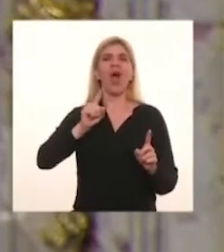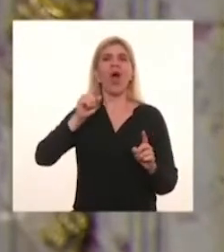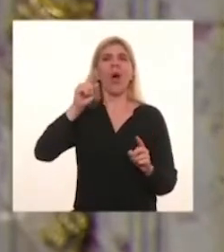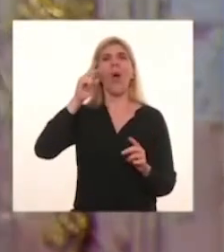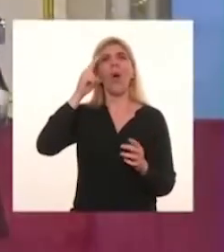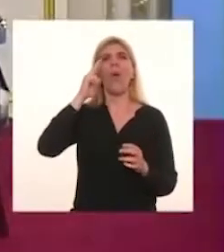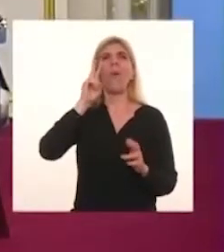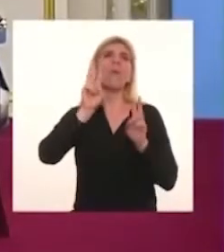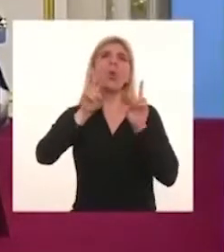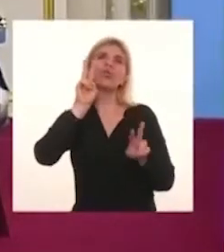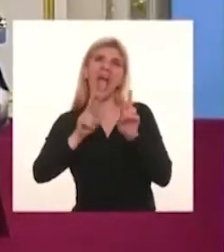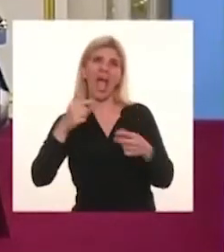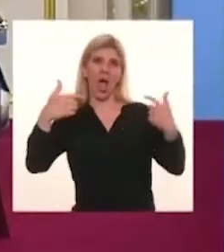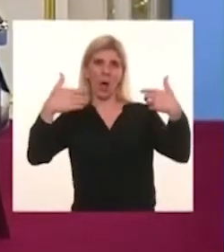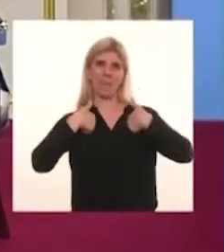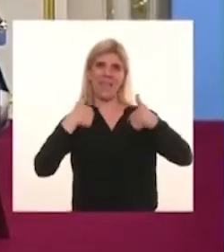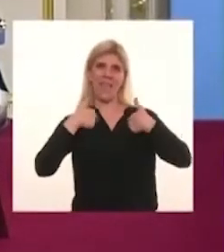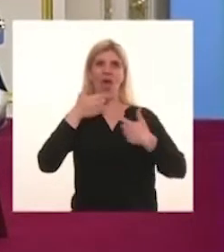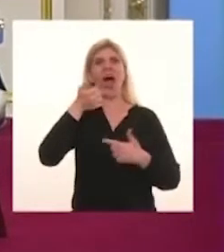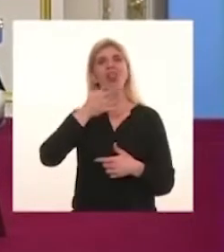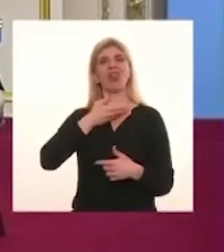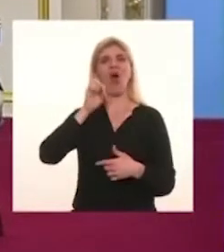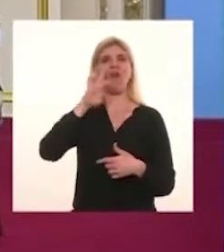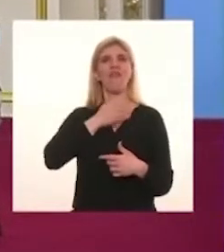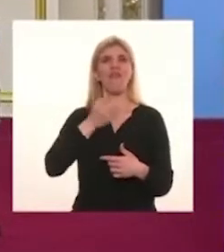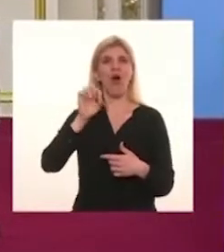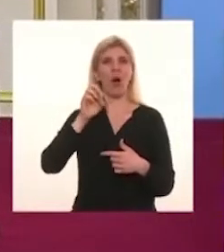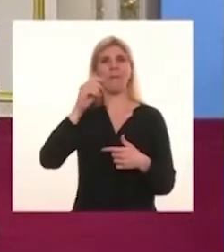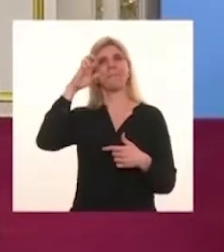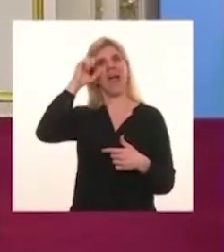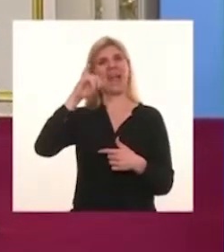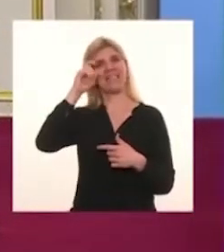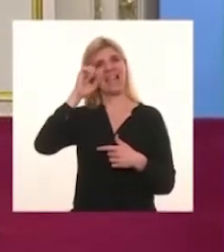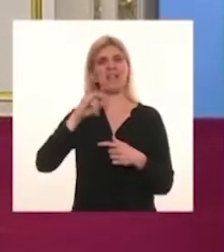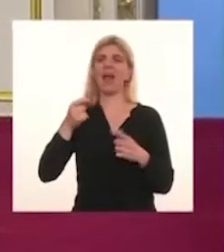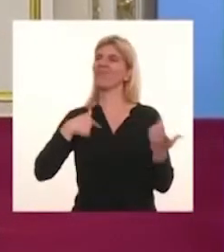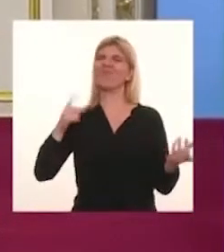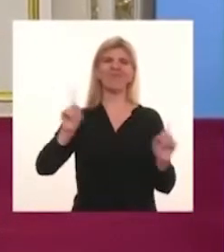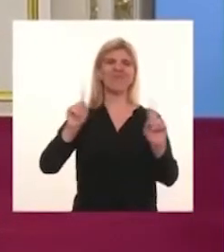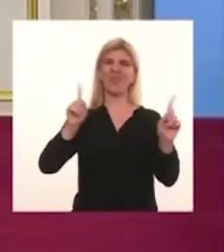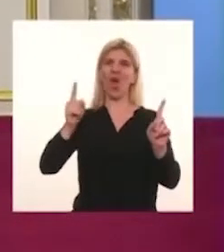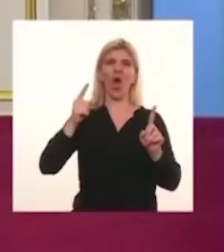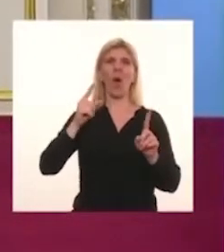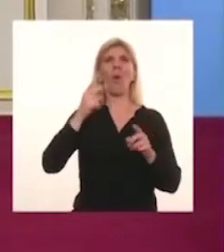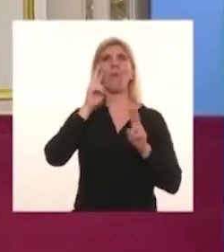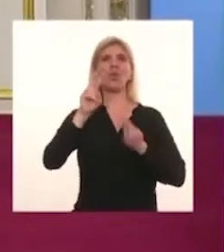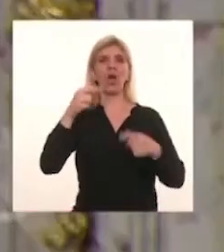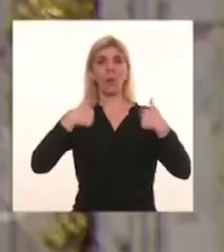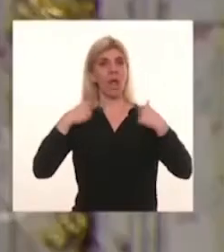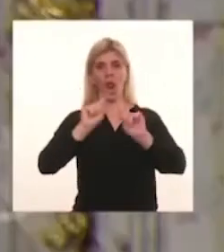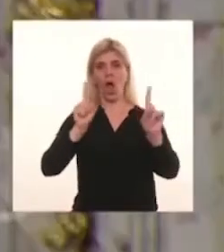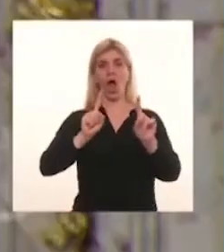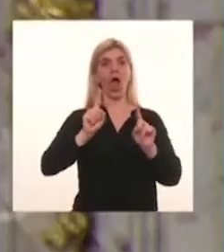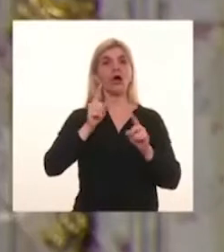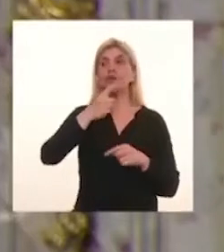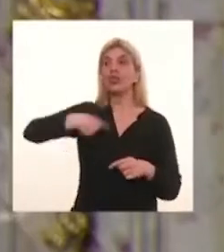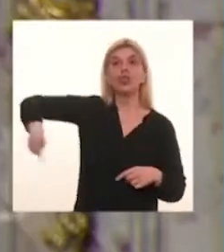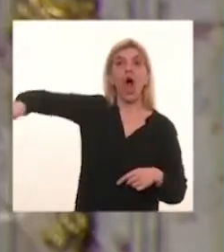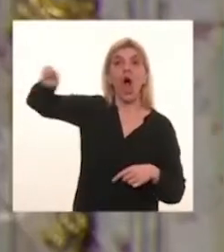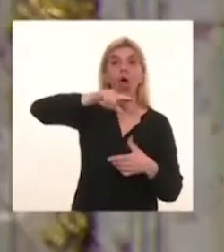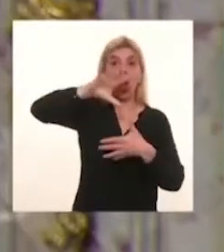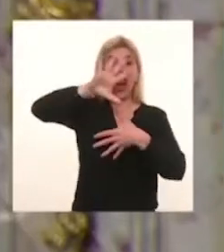the shadow exchange rate is expanding. So the country is at the point when, the